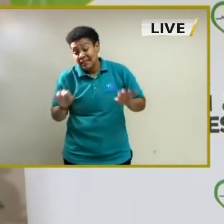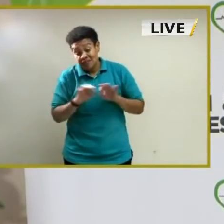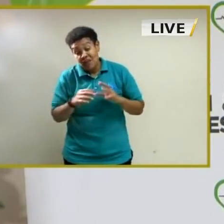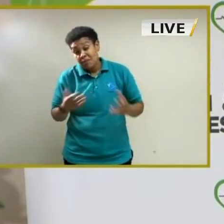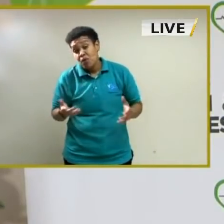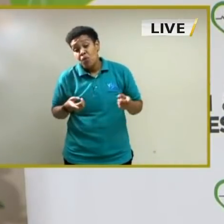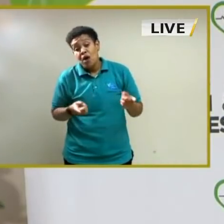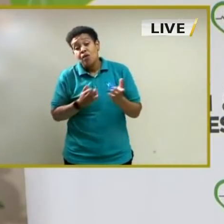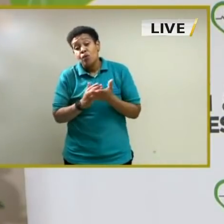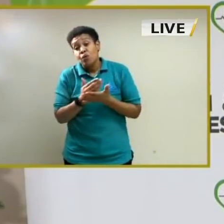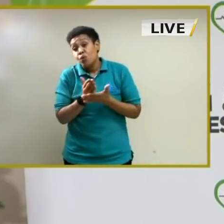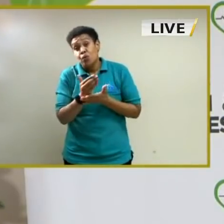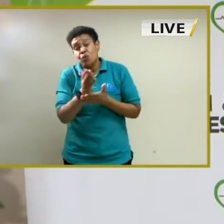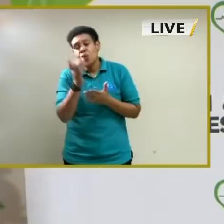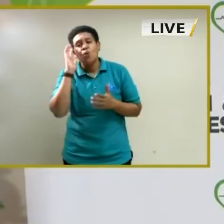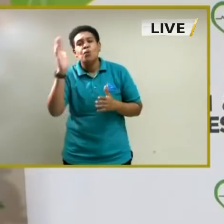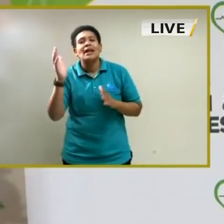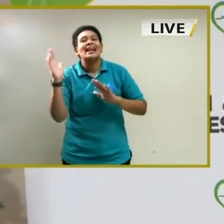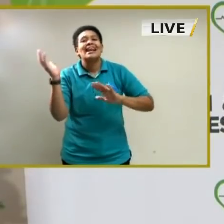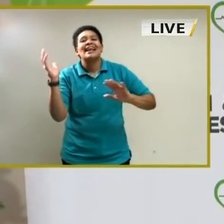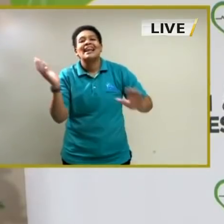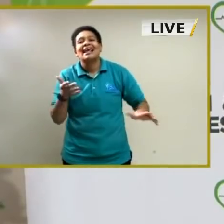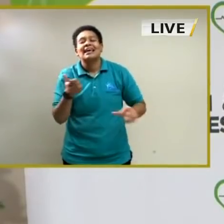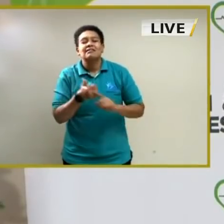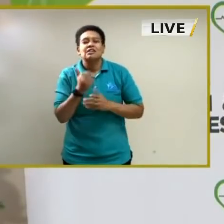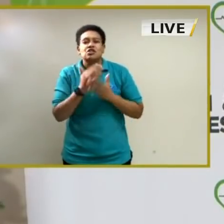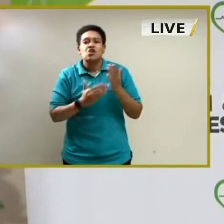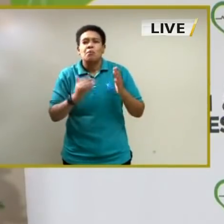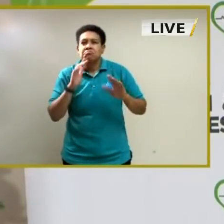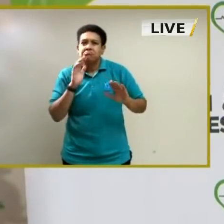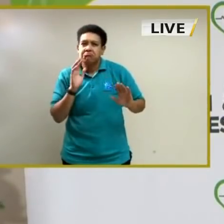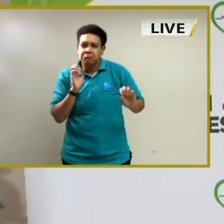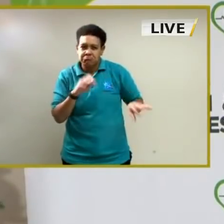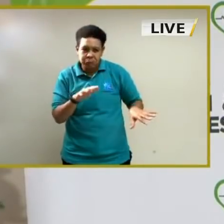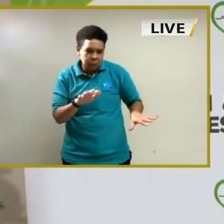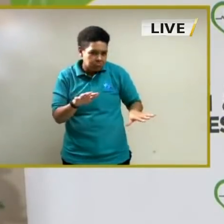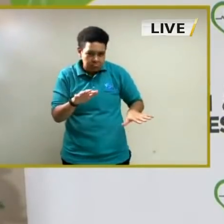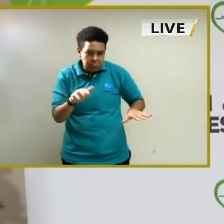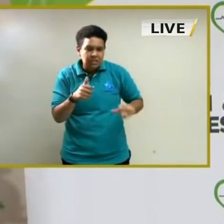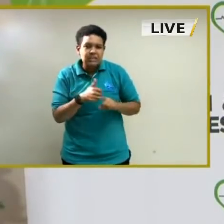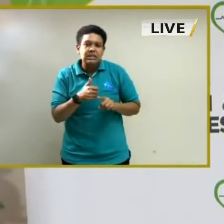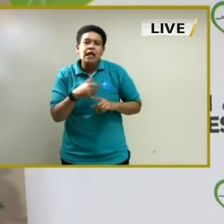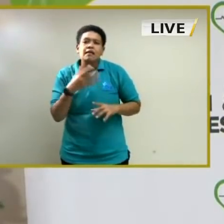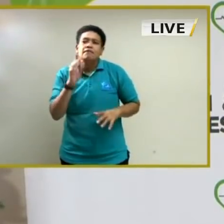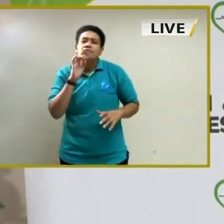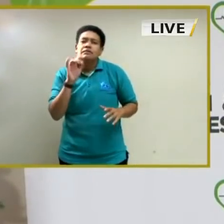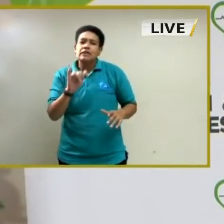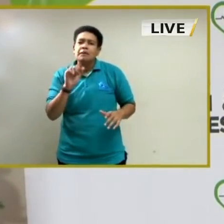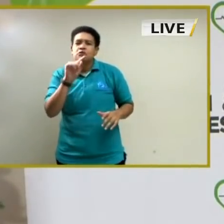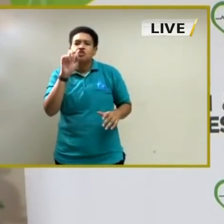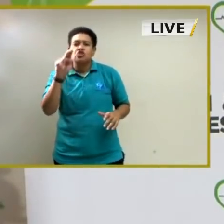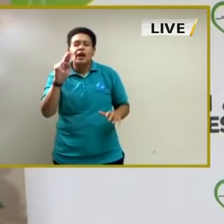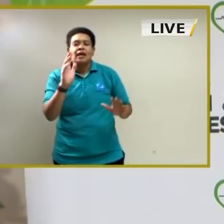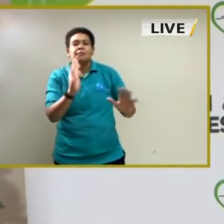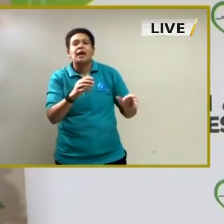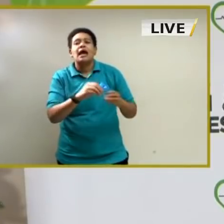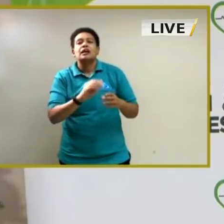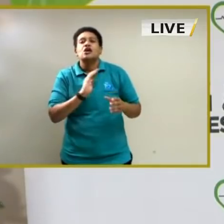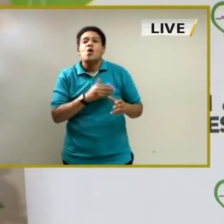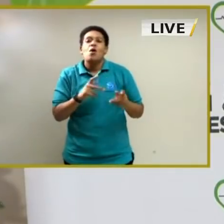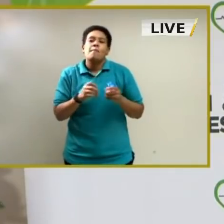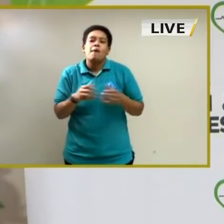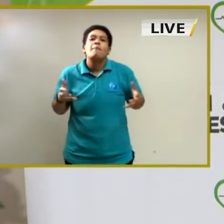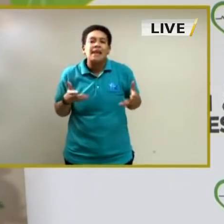that pass-through will leave some remnants of the very strain behind here in our